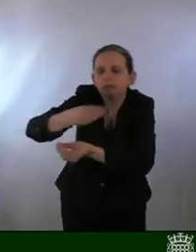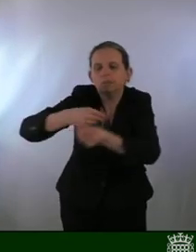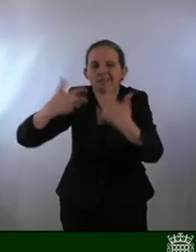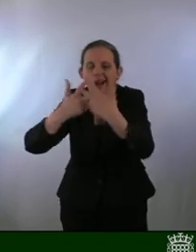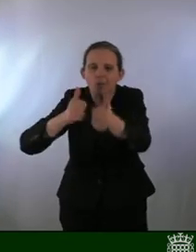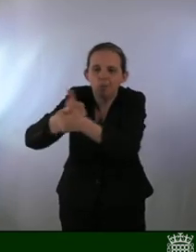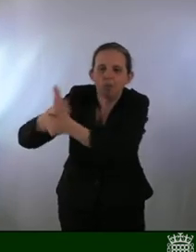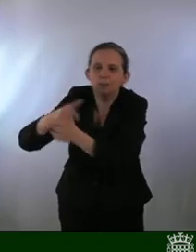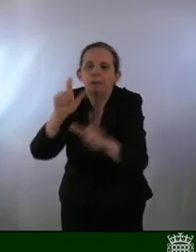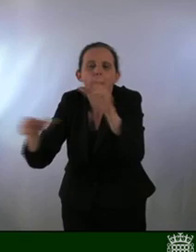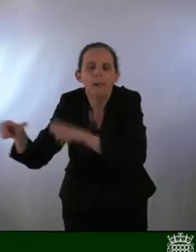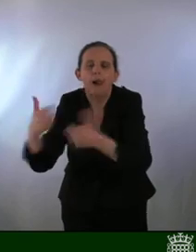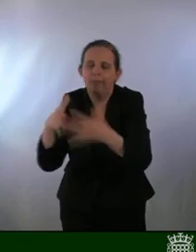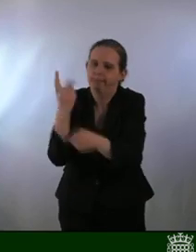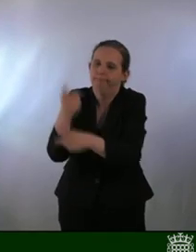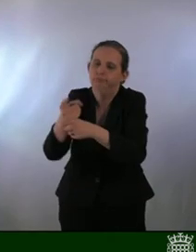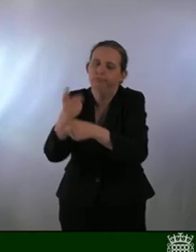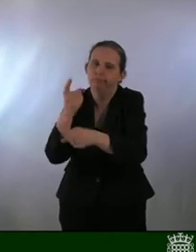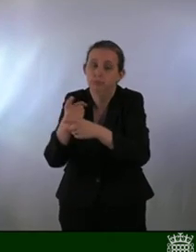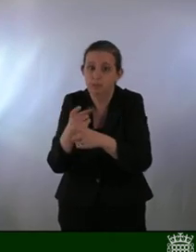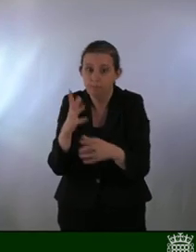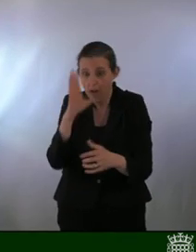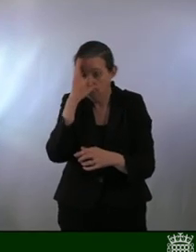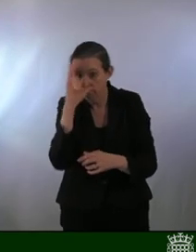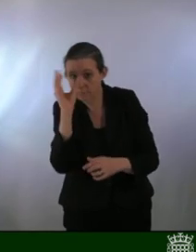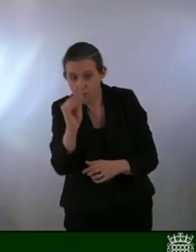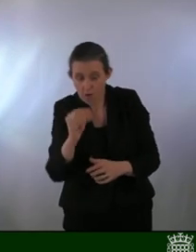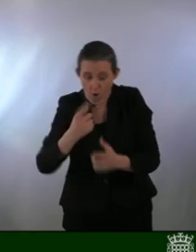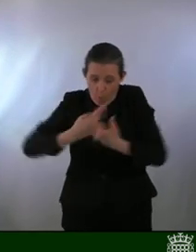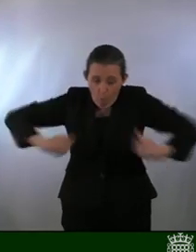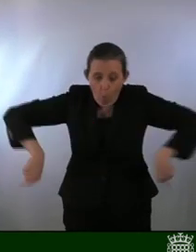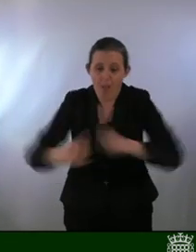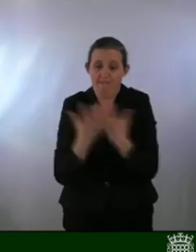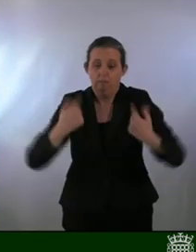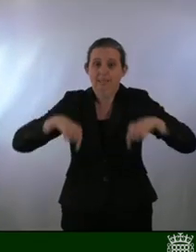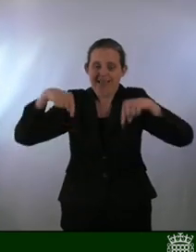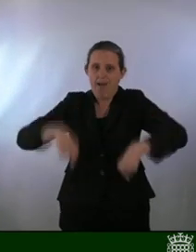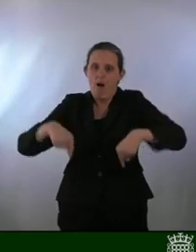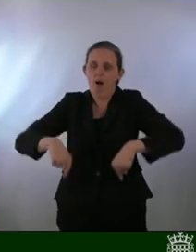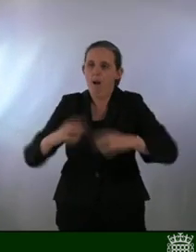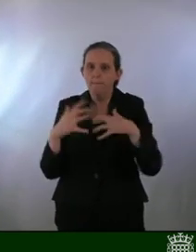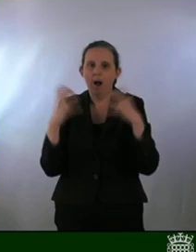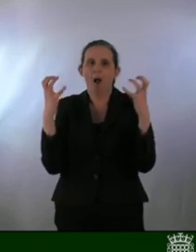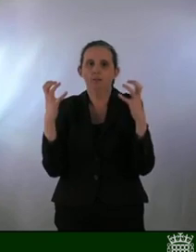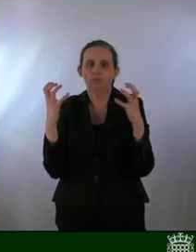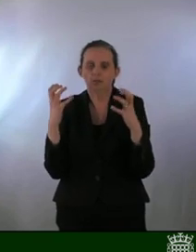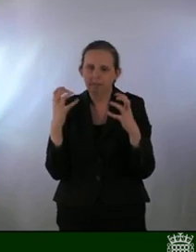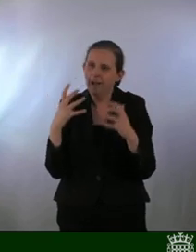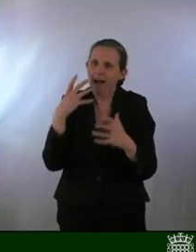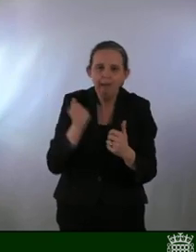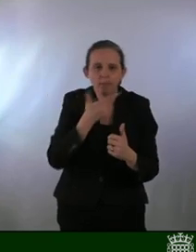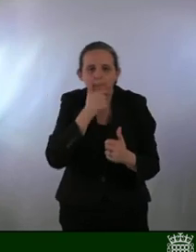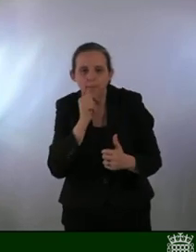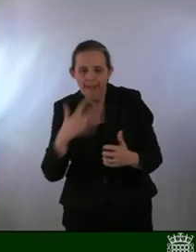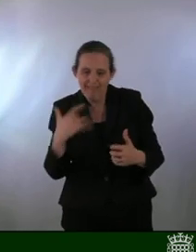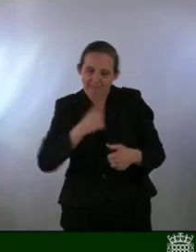considered. But the final thing I'd say is, Mr. Speaker, every single one of us in this House will have businesses in our